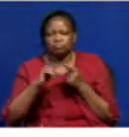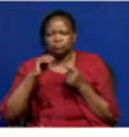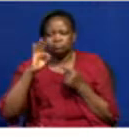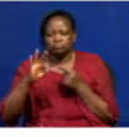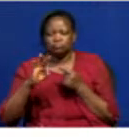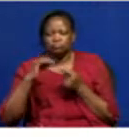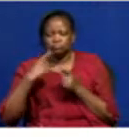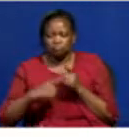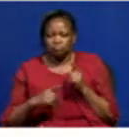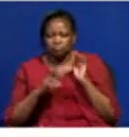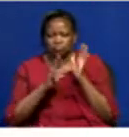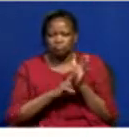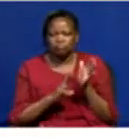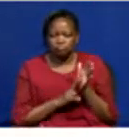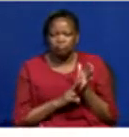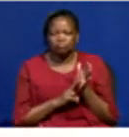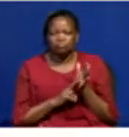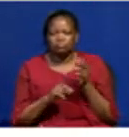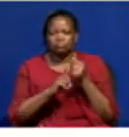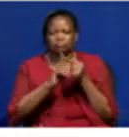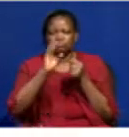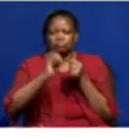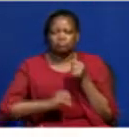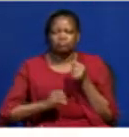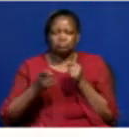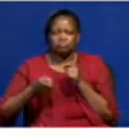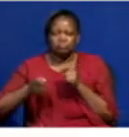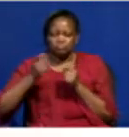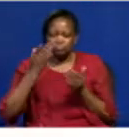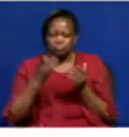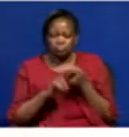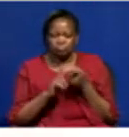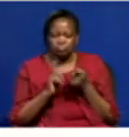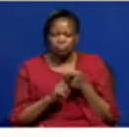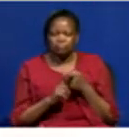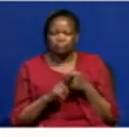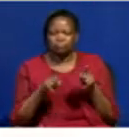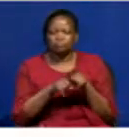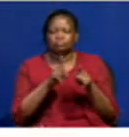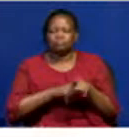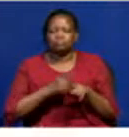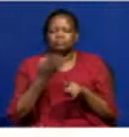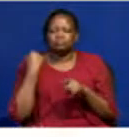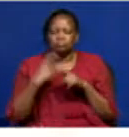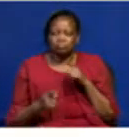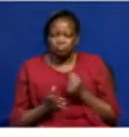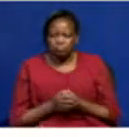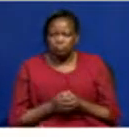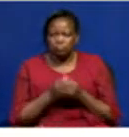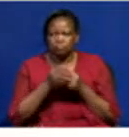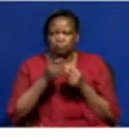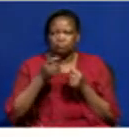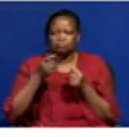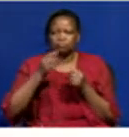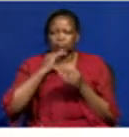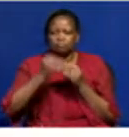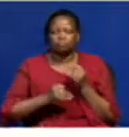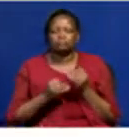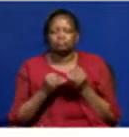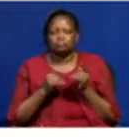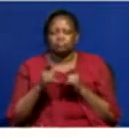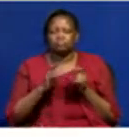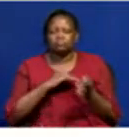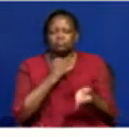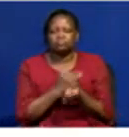year, representing a 6% increase compared to the same period last year. Insurance Regulatory Authority